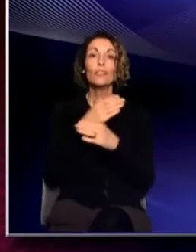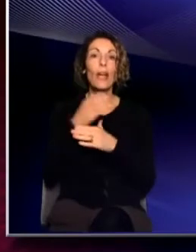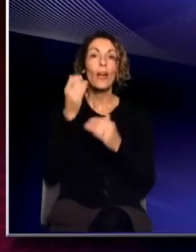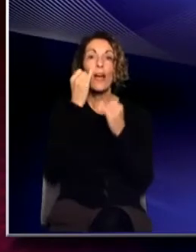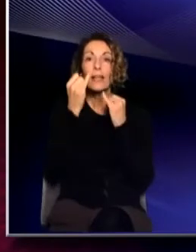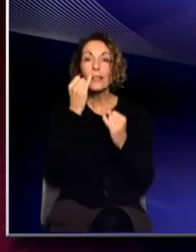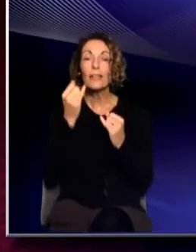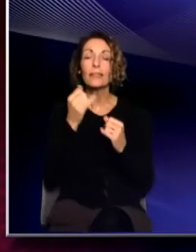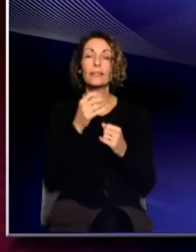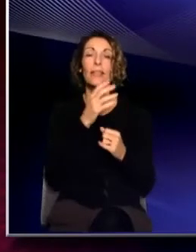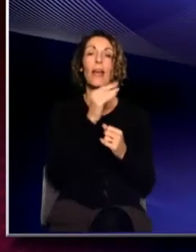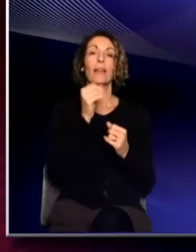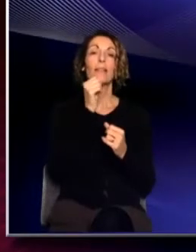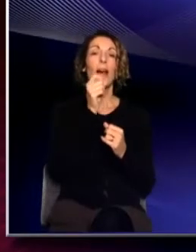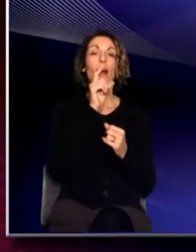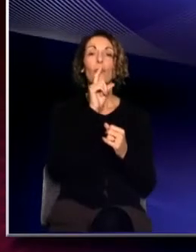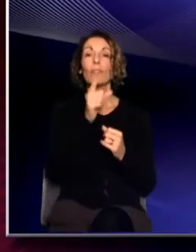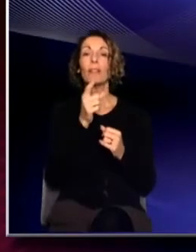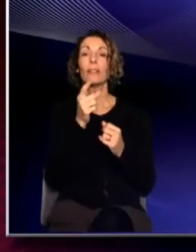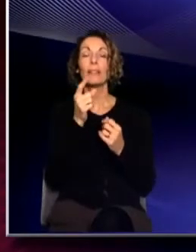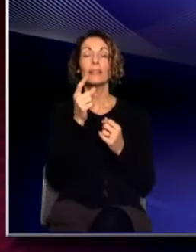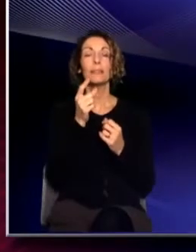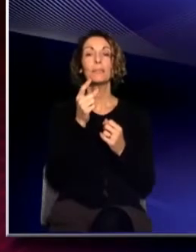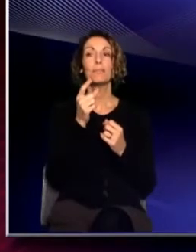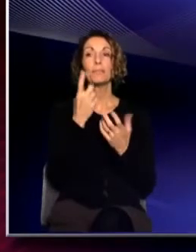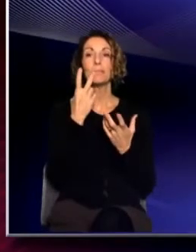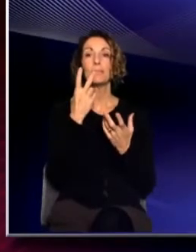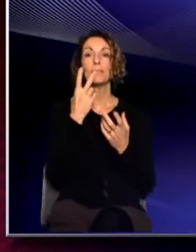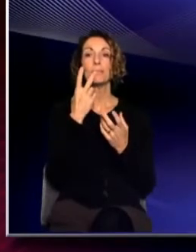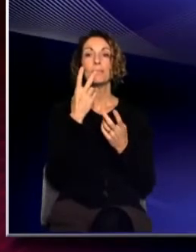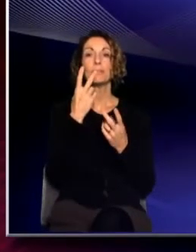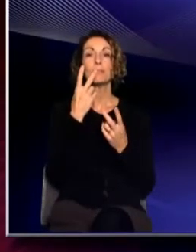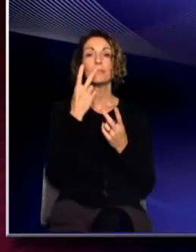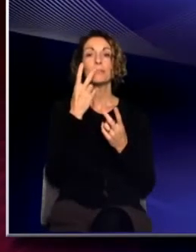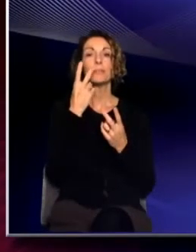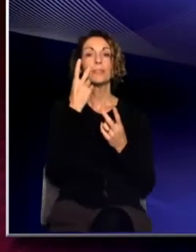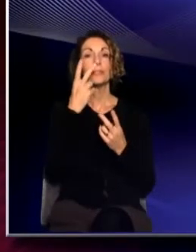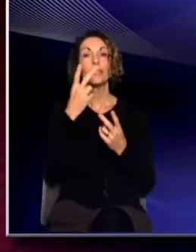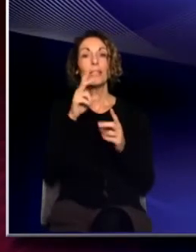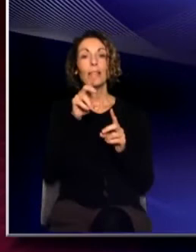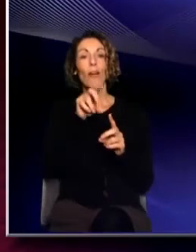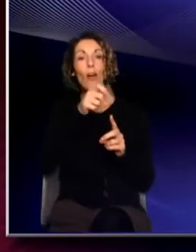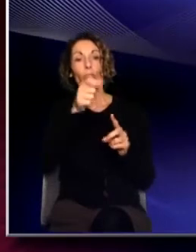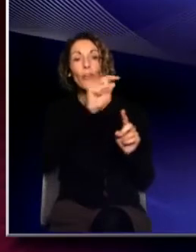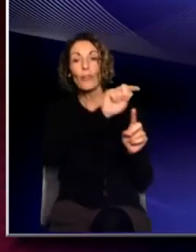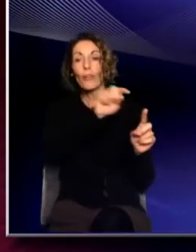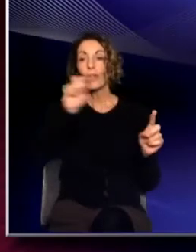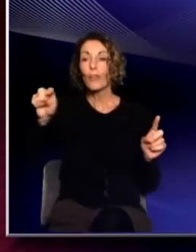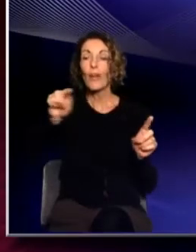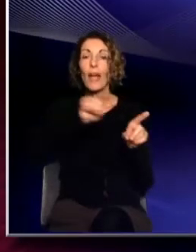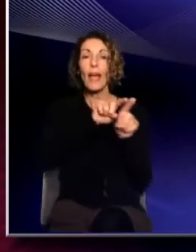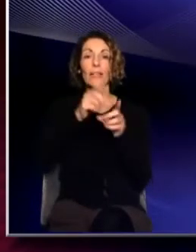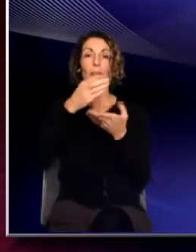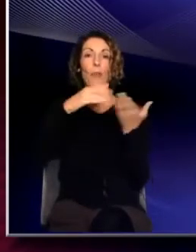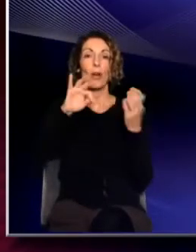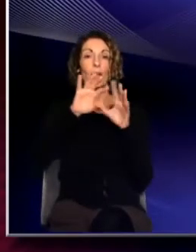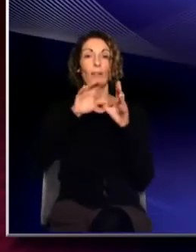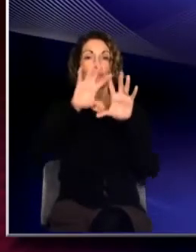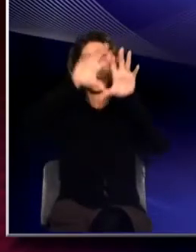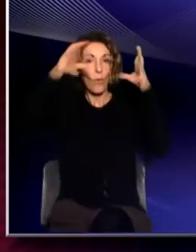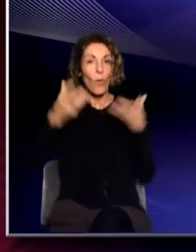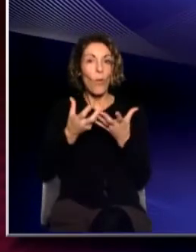not really perceiving the different islands as a part of a greater whole, the